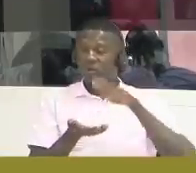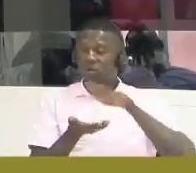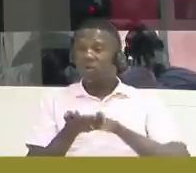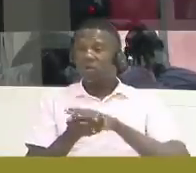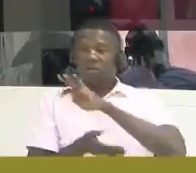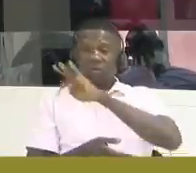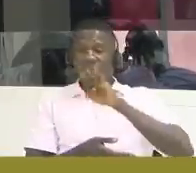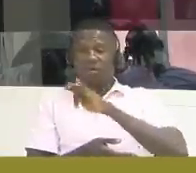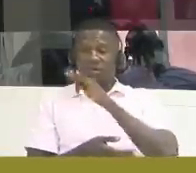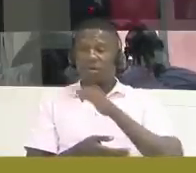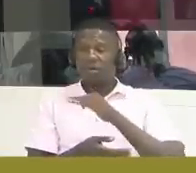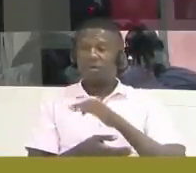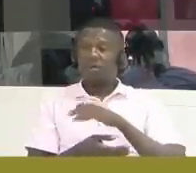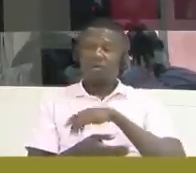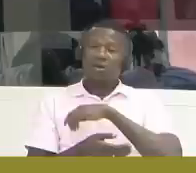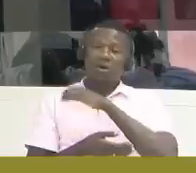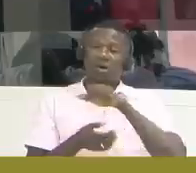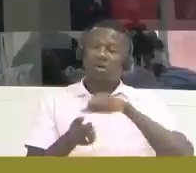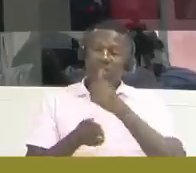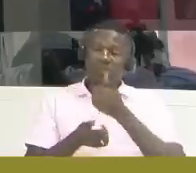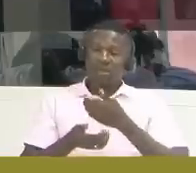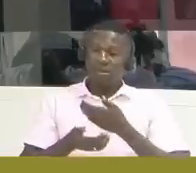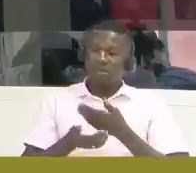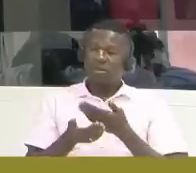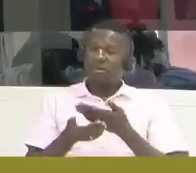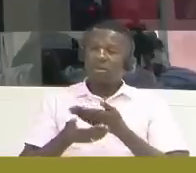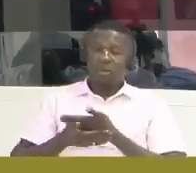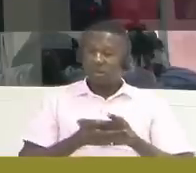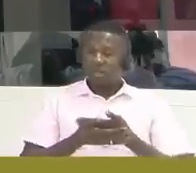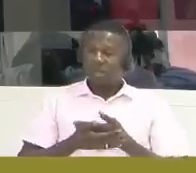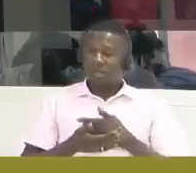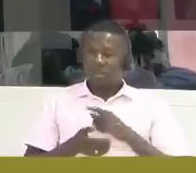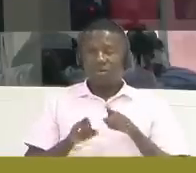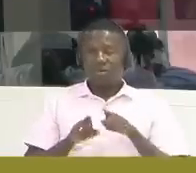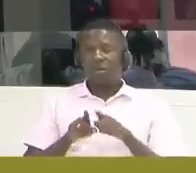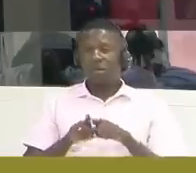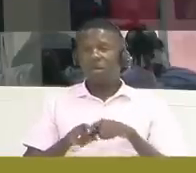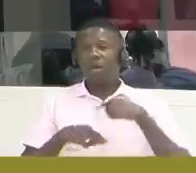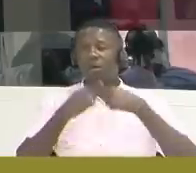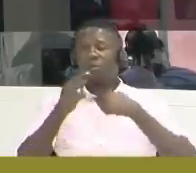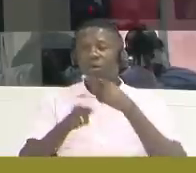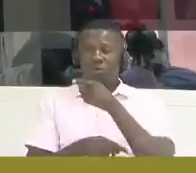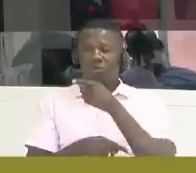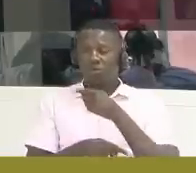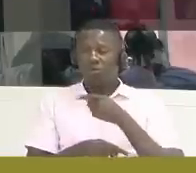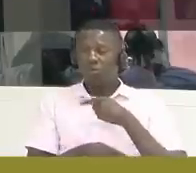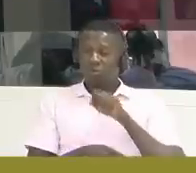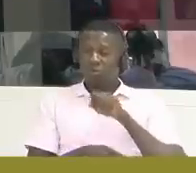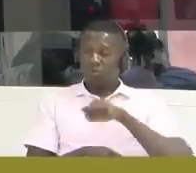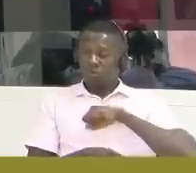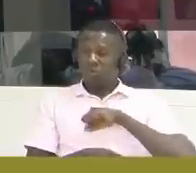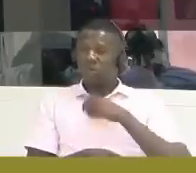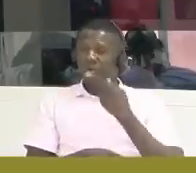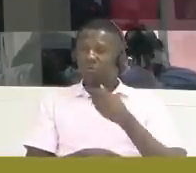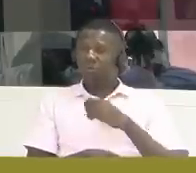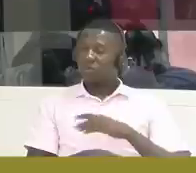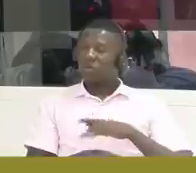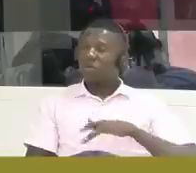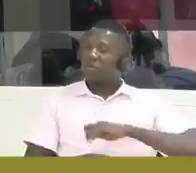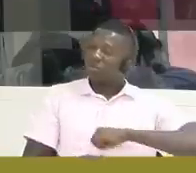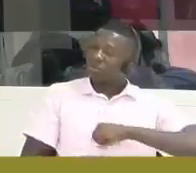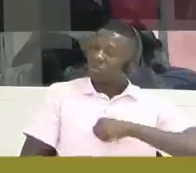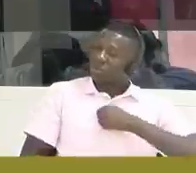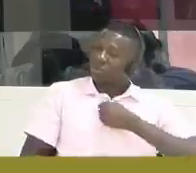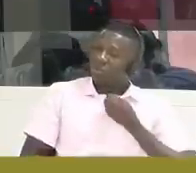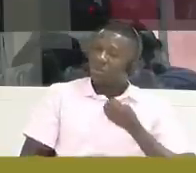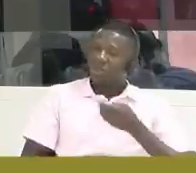and on the child as well. How about you? How were you coping emotionally with all of